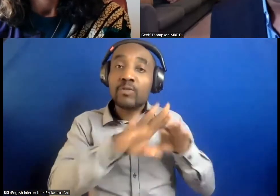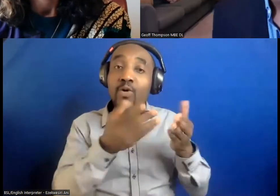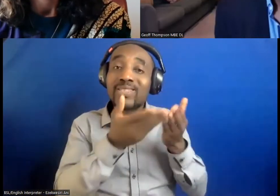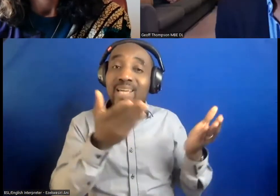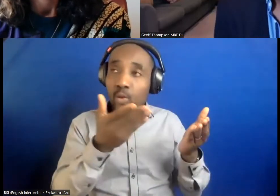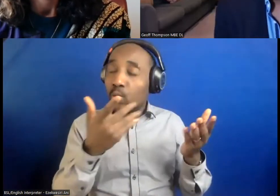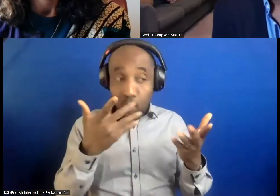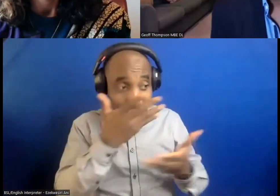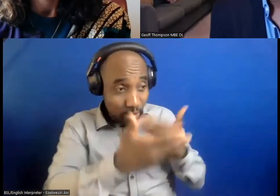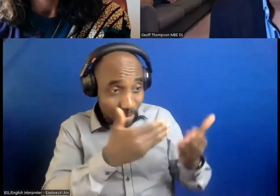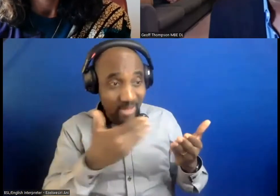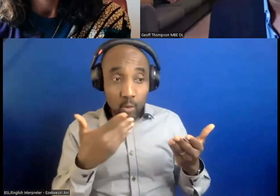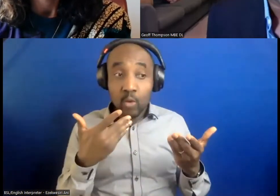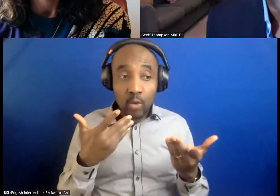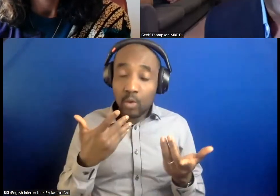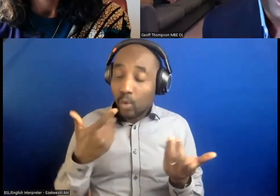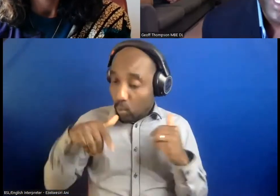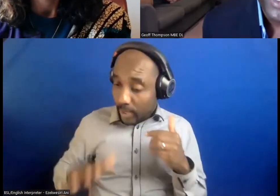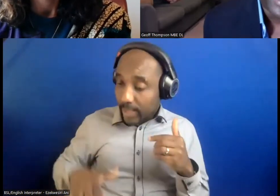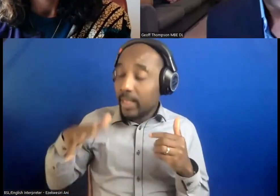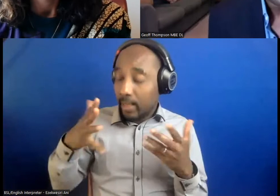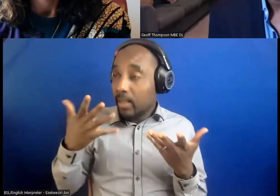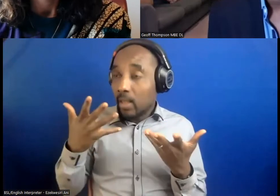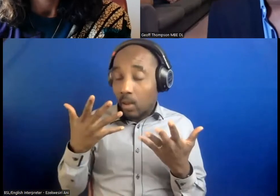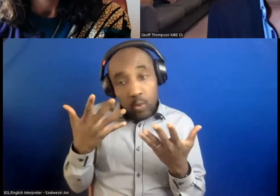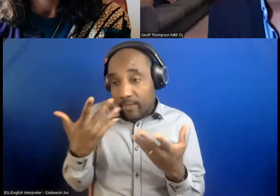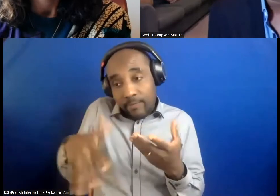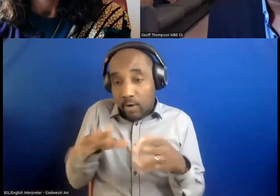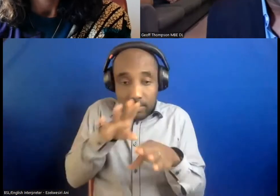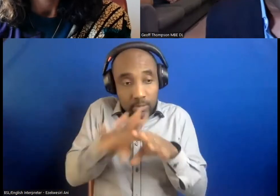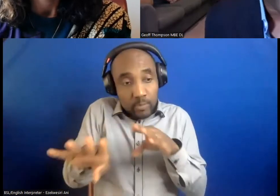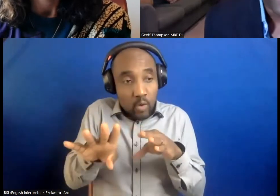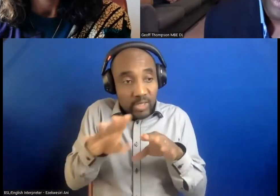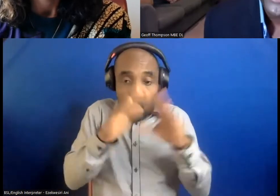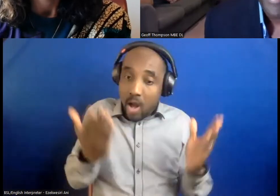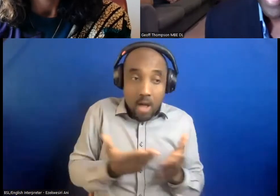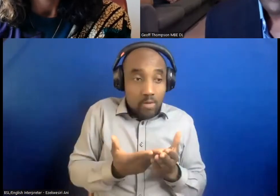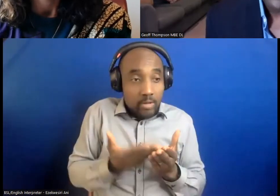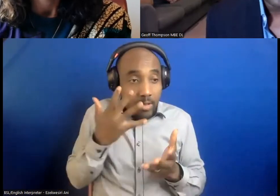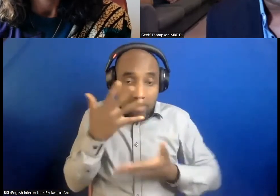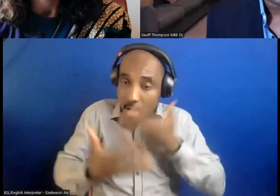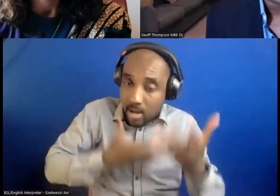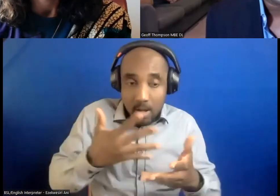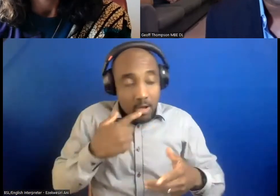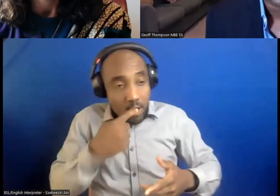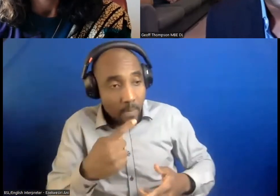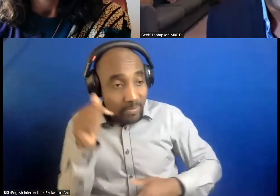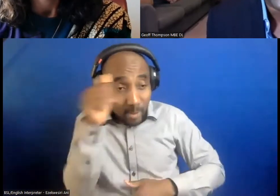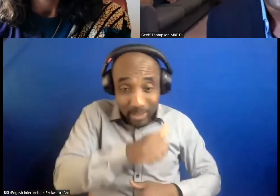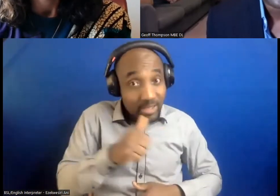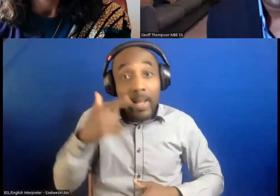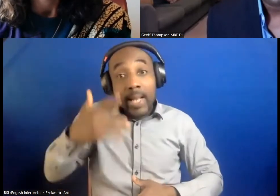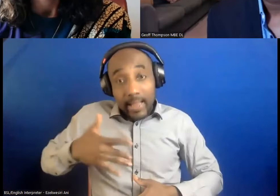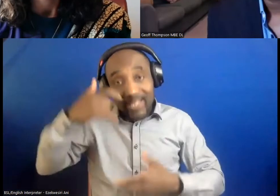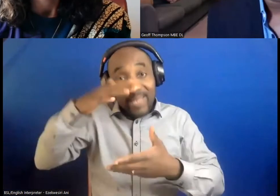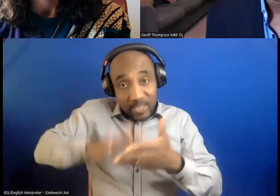for all. And I realize that I'm becoming an endangered species when I make those comments of wisdom. But the applied and lived